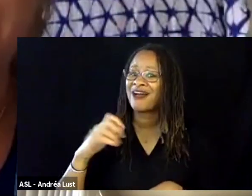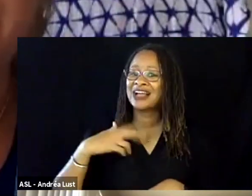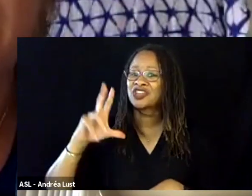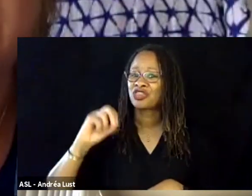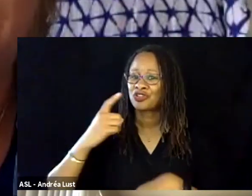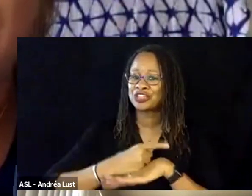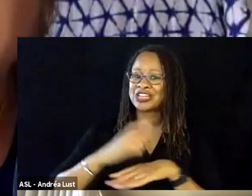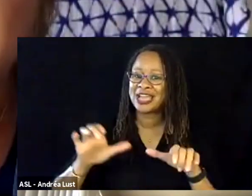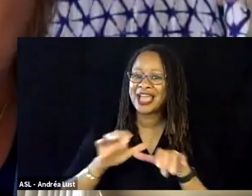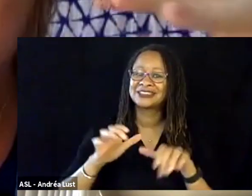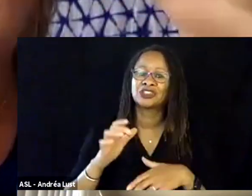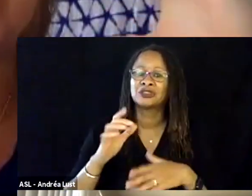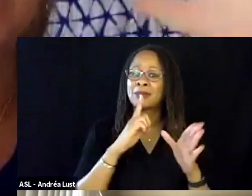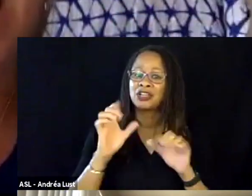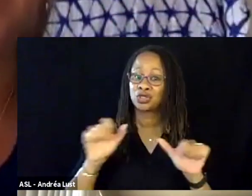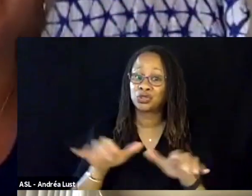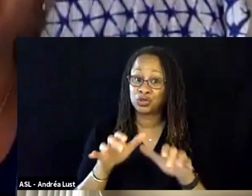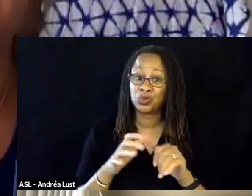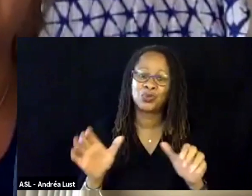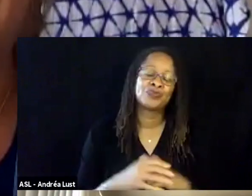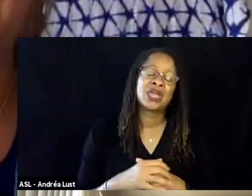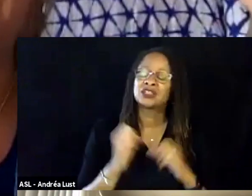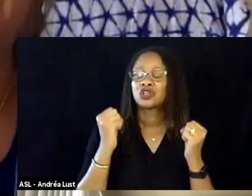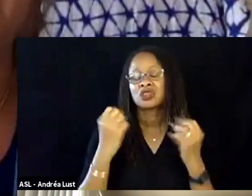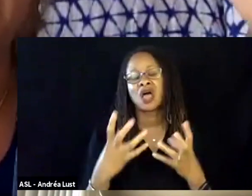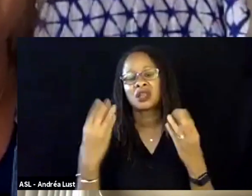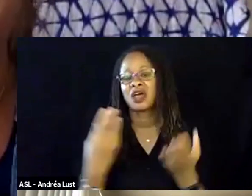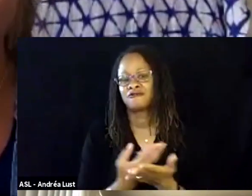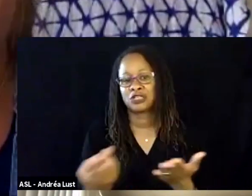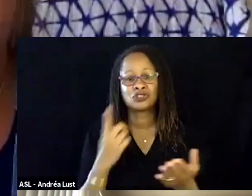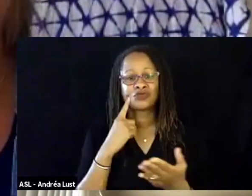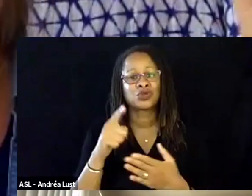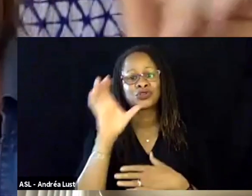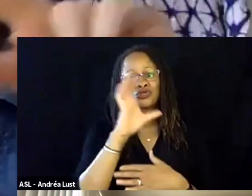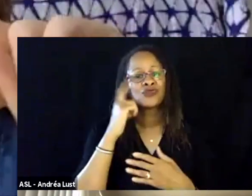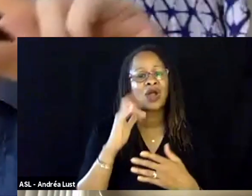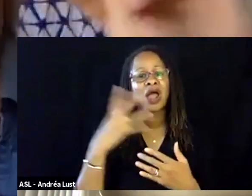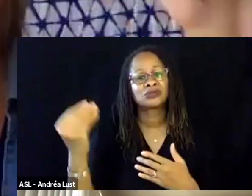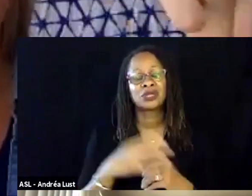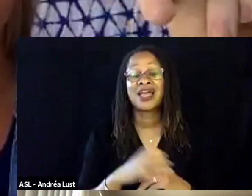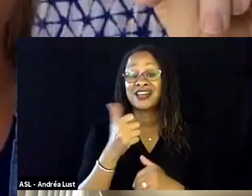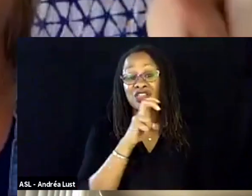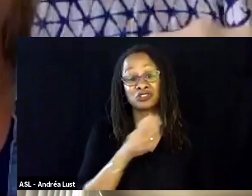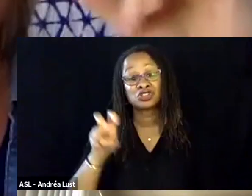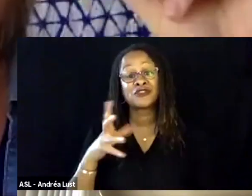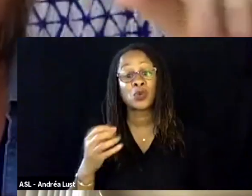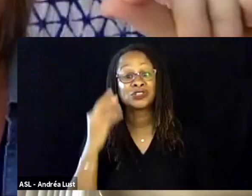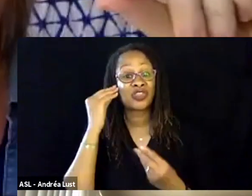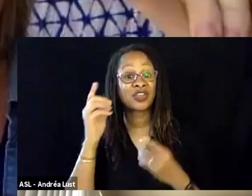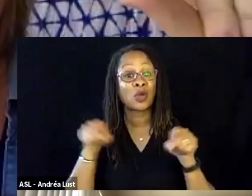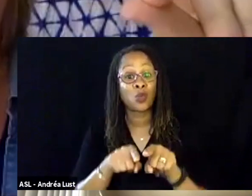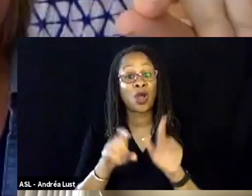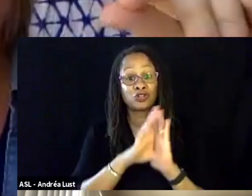Hollywood, Me and White Supremacy. So there's lots of resources out there for you to look into. And another shift that I wanted you to think about while you're creating